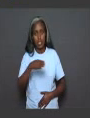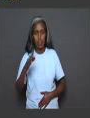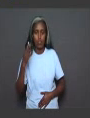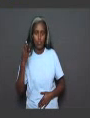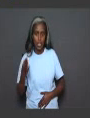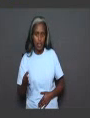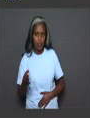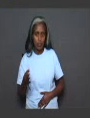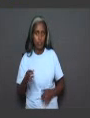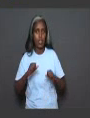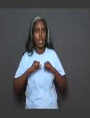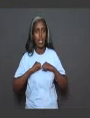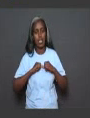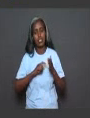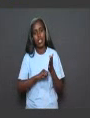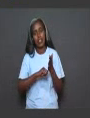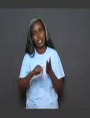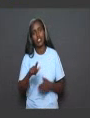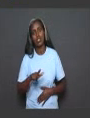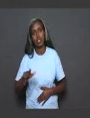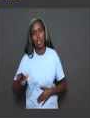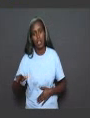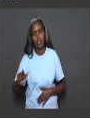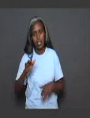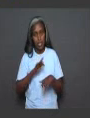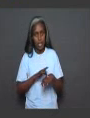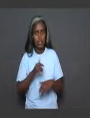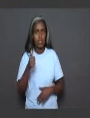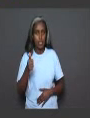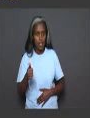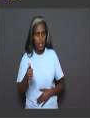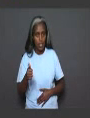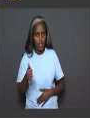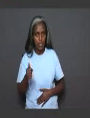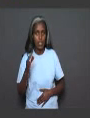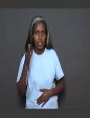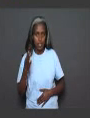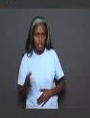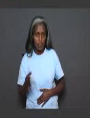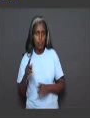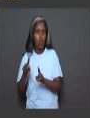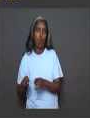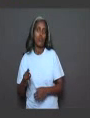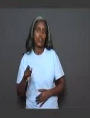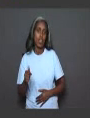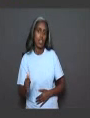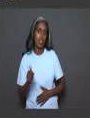f has a tangent line at a, f of a.